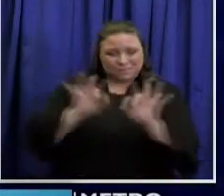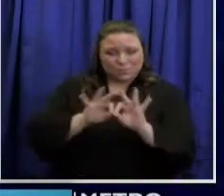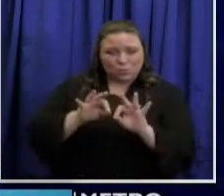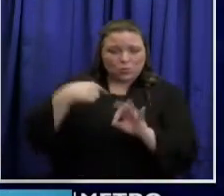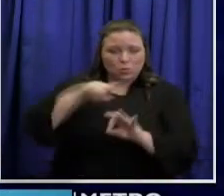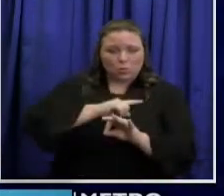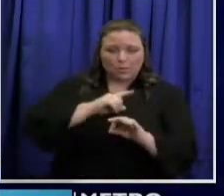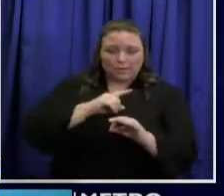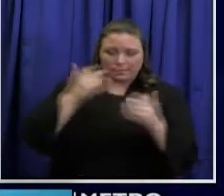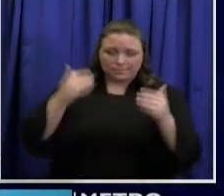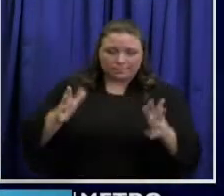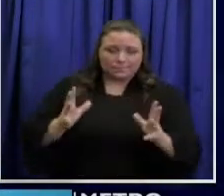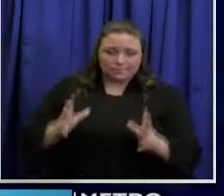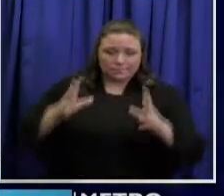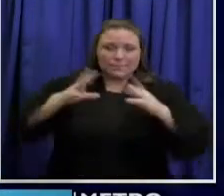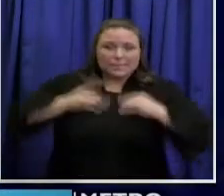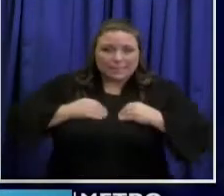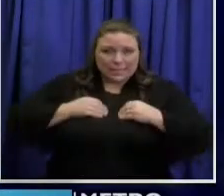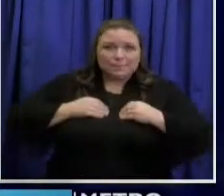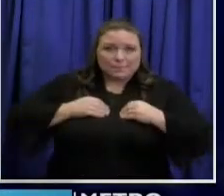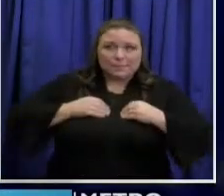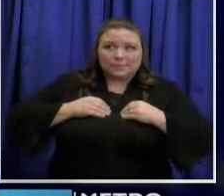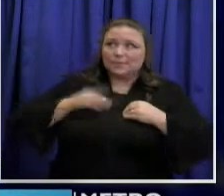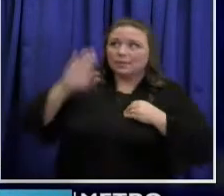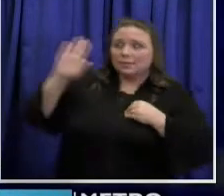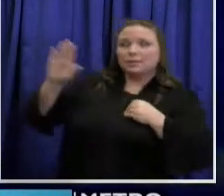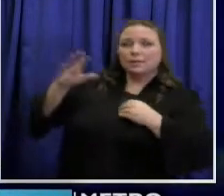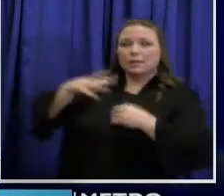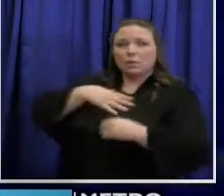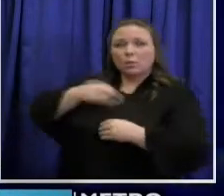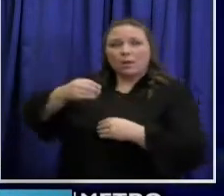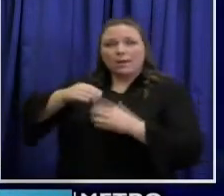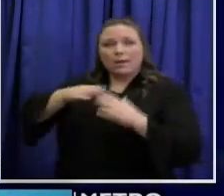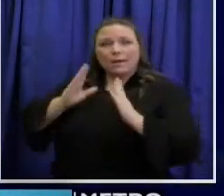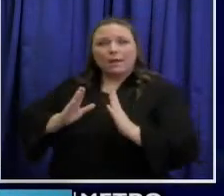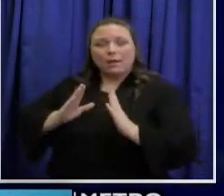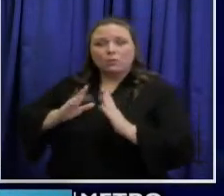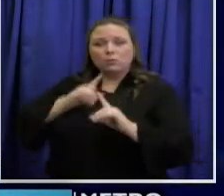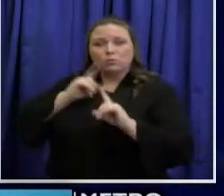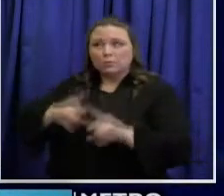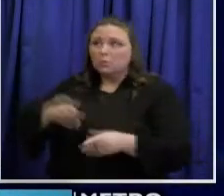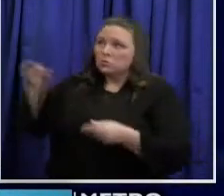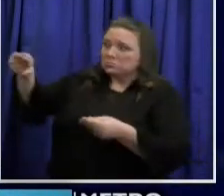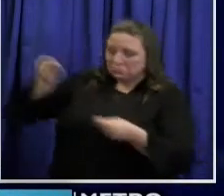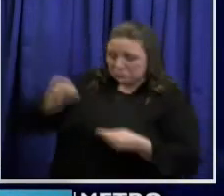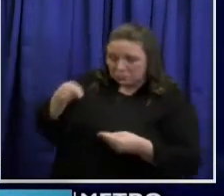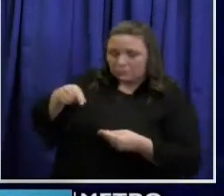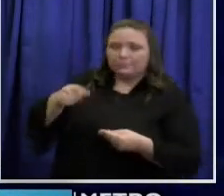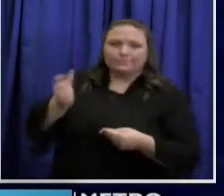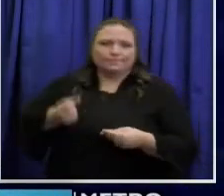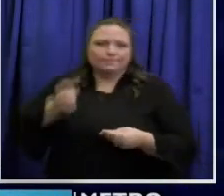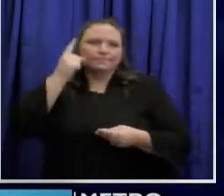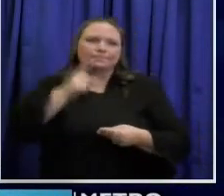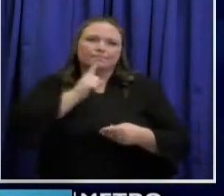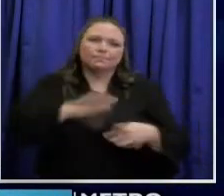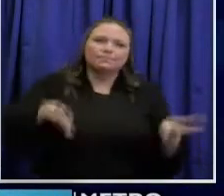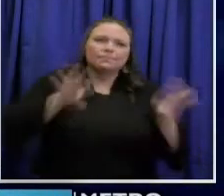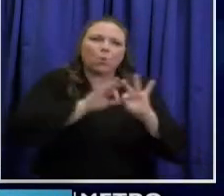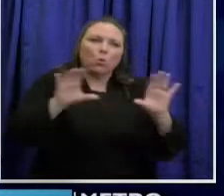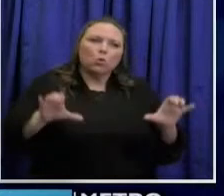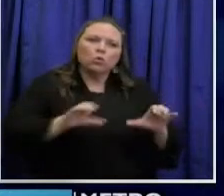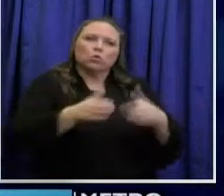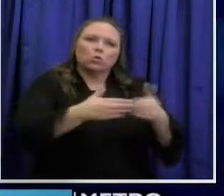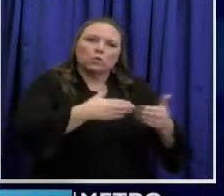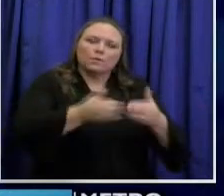us to accept the spirit in which it's written, which is to get on this problem and do what you